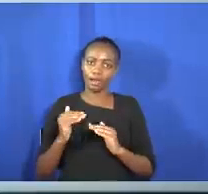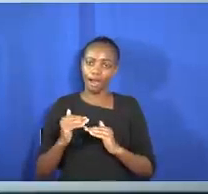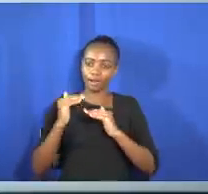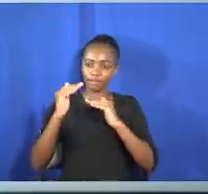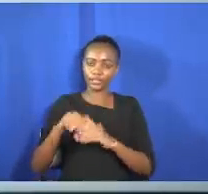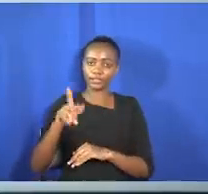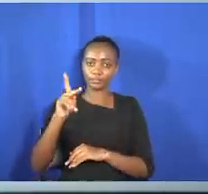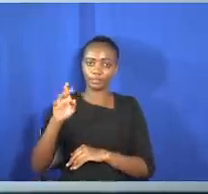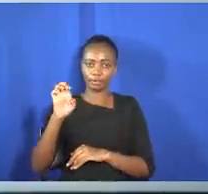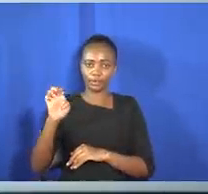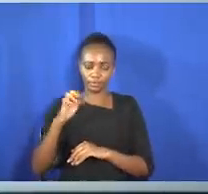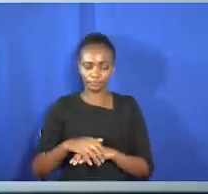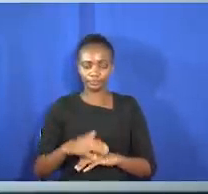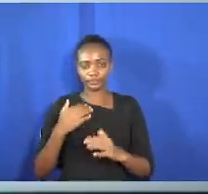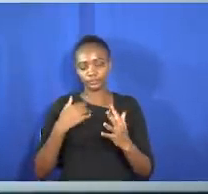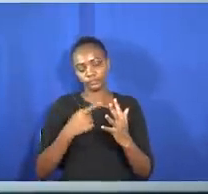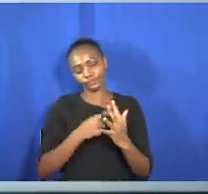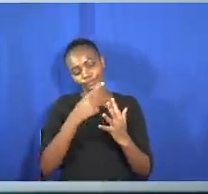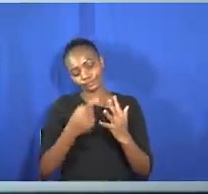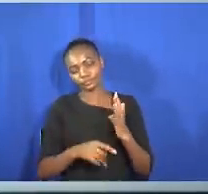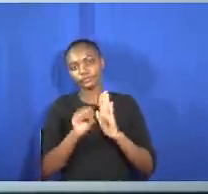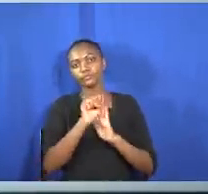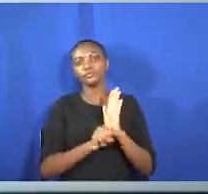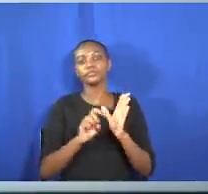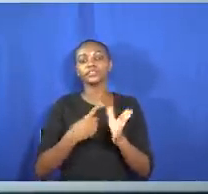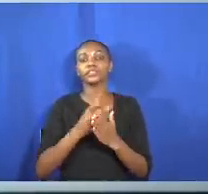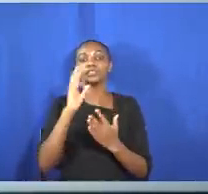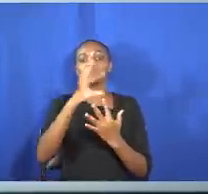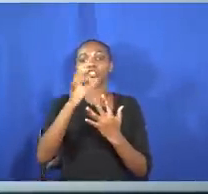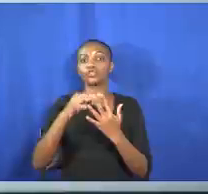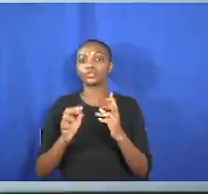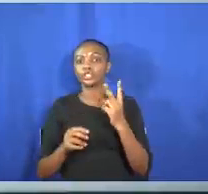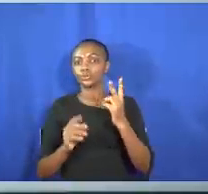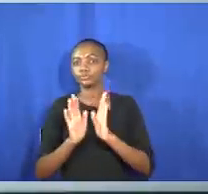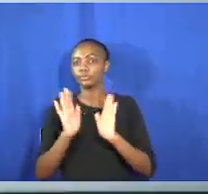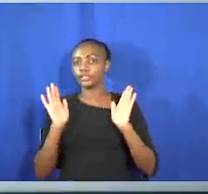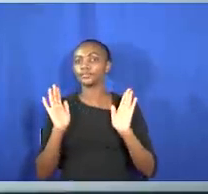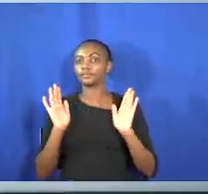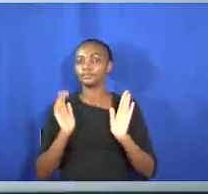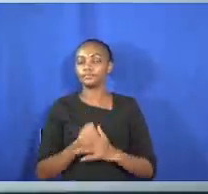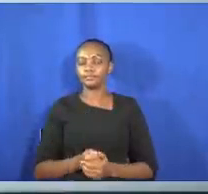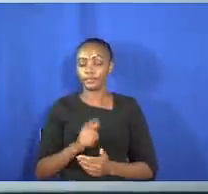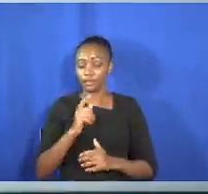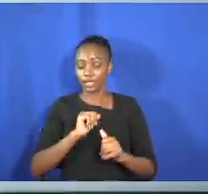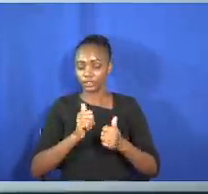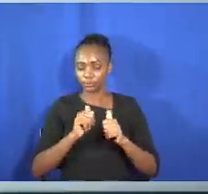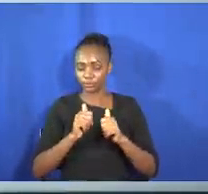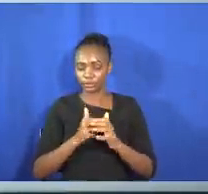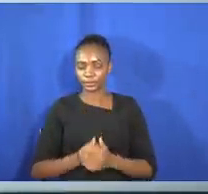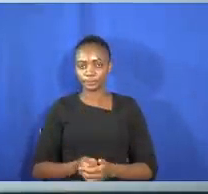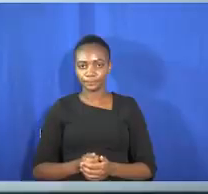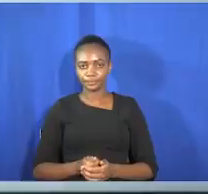and advanced PE, physical education. So they have the 5 core subjects, and then they will choose 2. That is